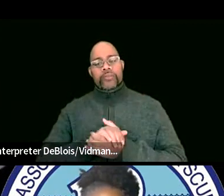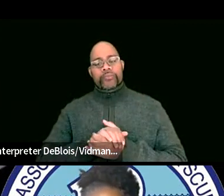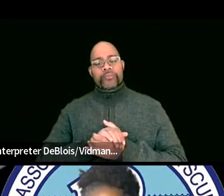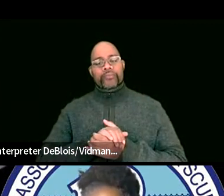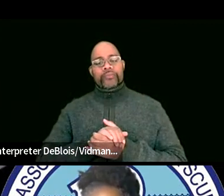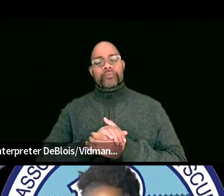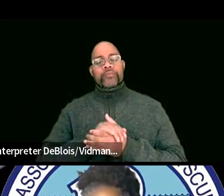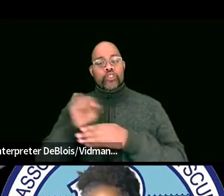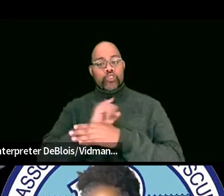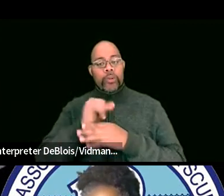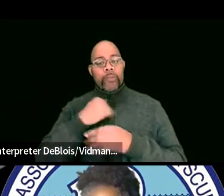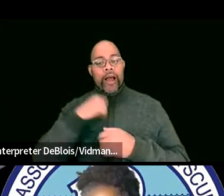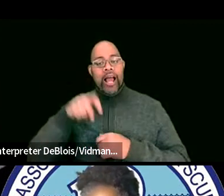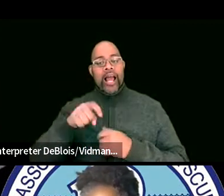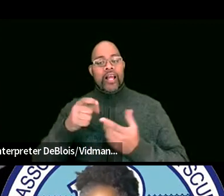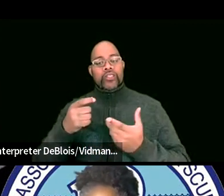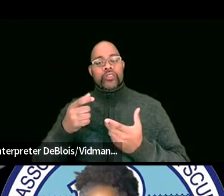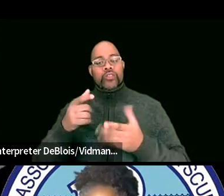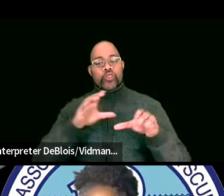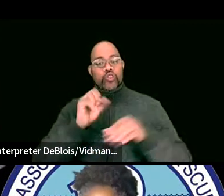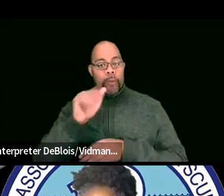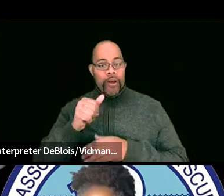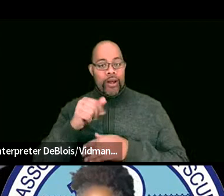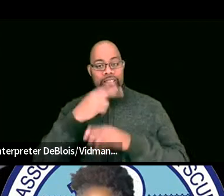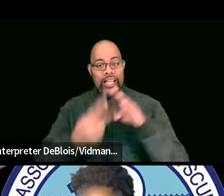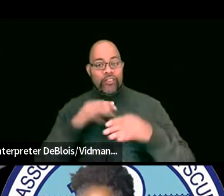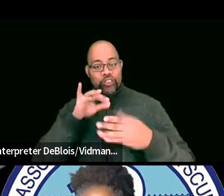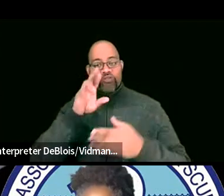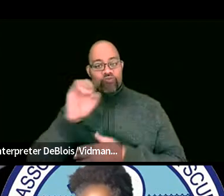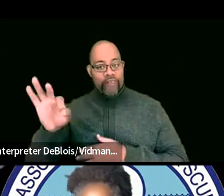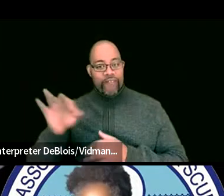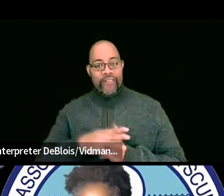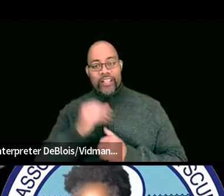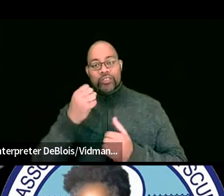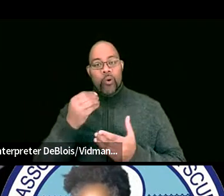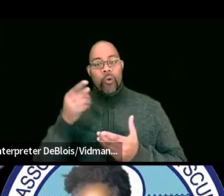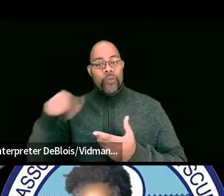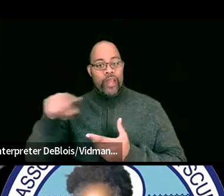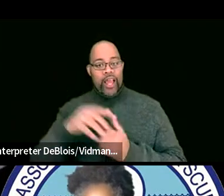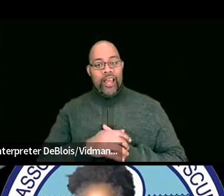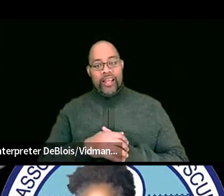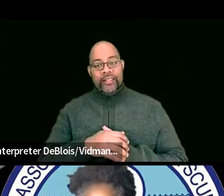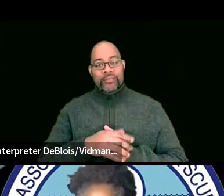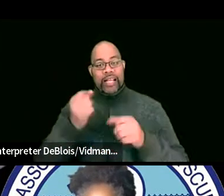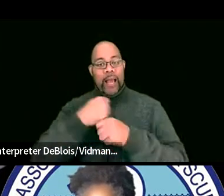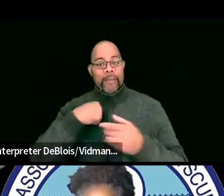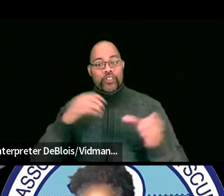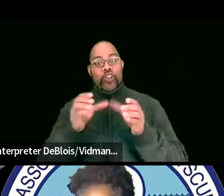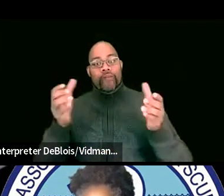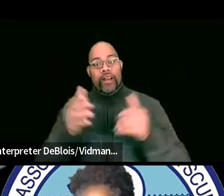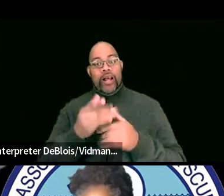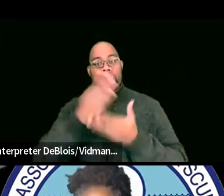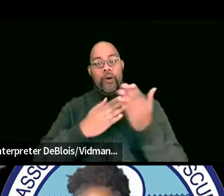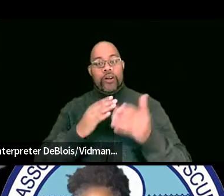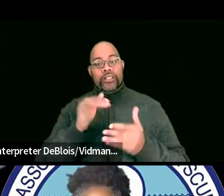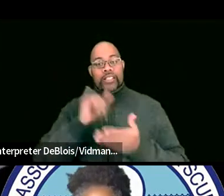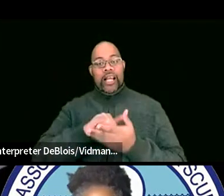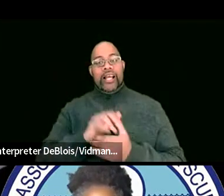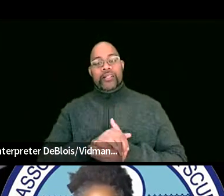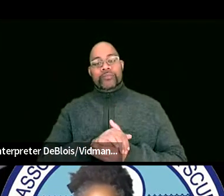internship, I had to be able to scuba dive in order to study the reef. And so they got me certified as part of